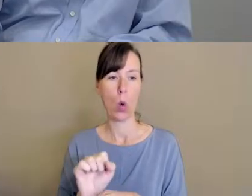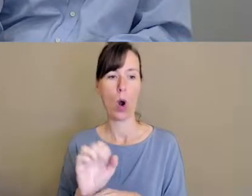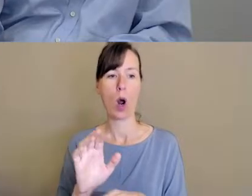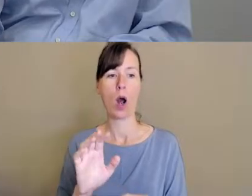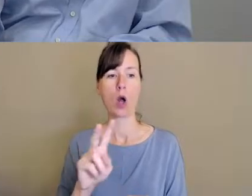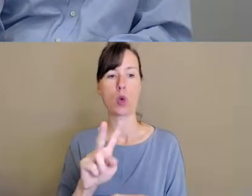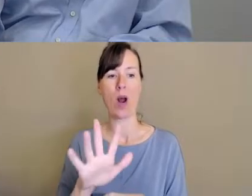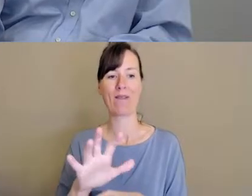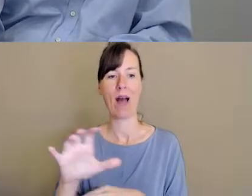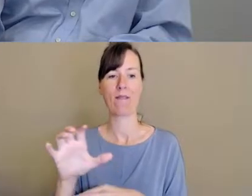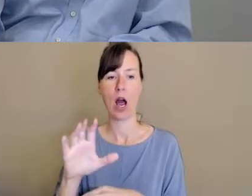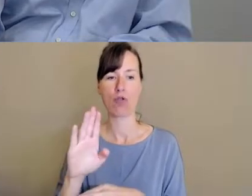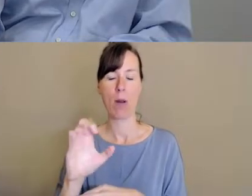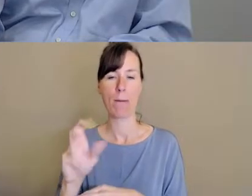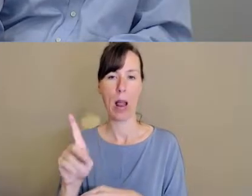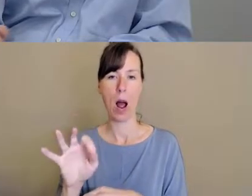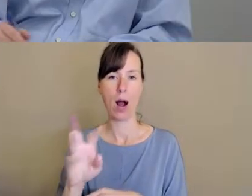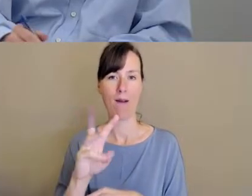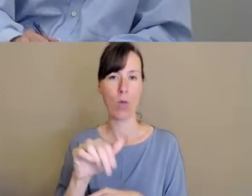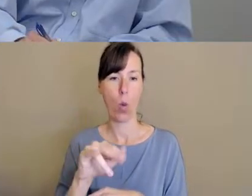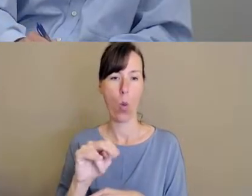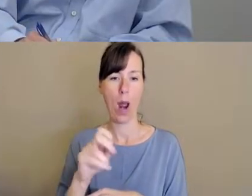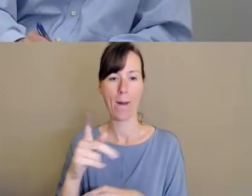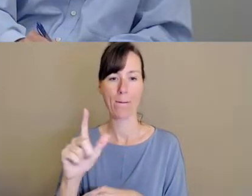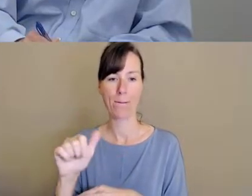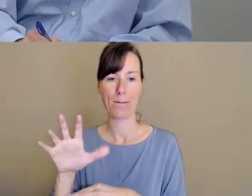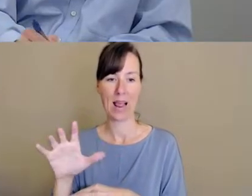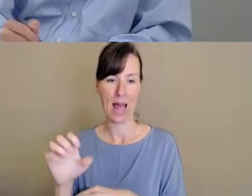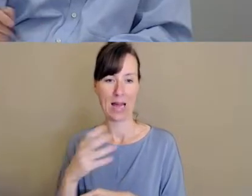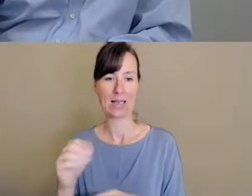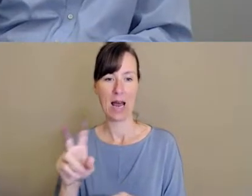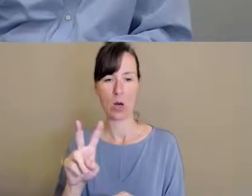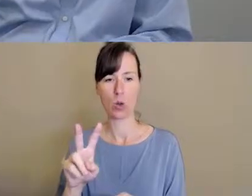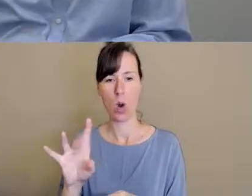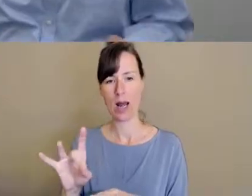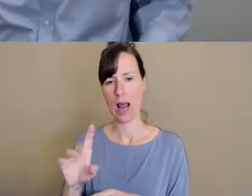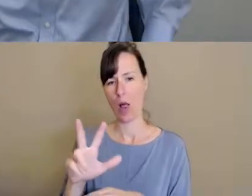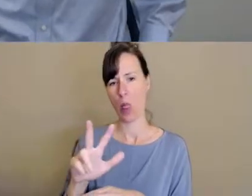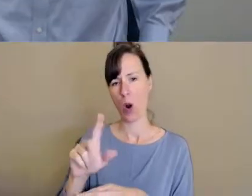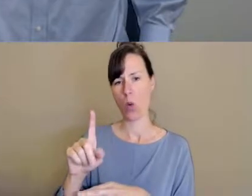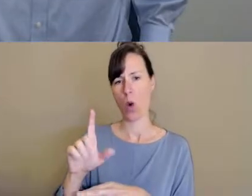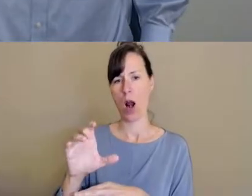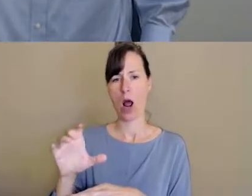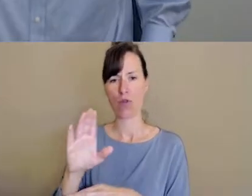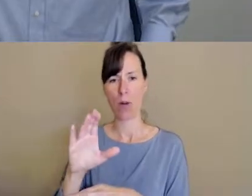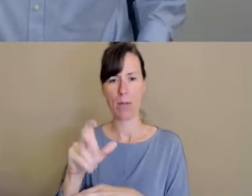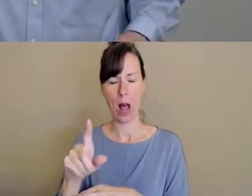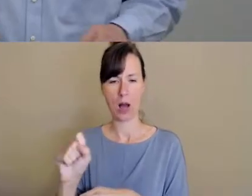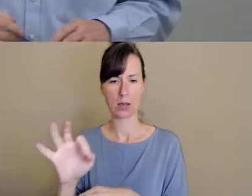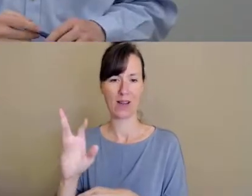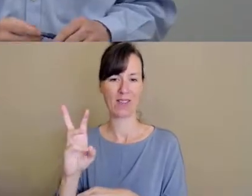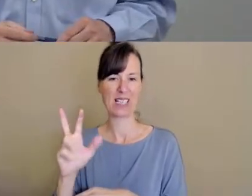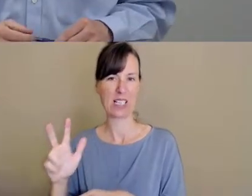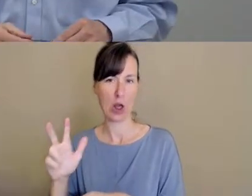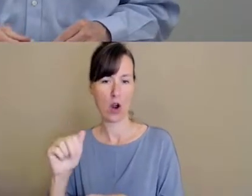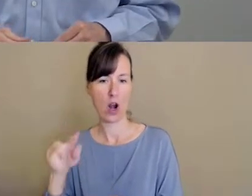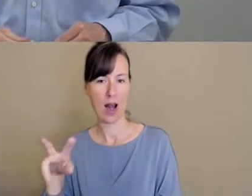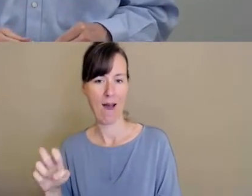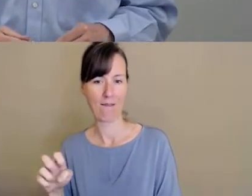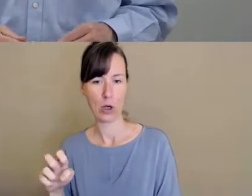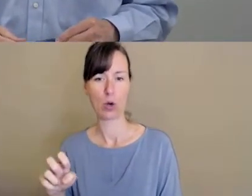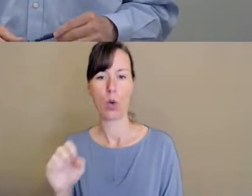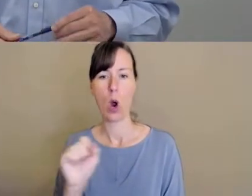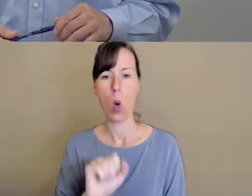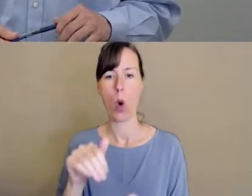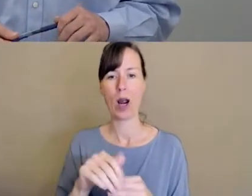2800, 3100 blocks of 63rd Avenue. Work in the 2500 block of Wayne Place